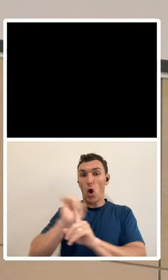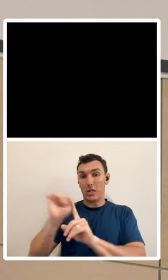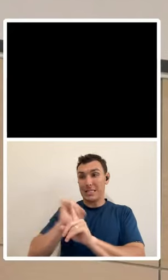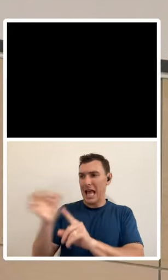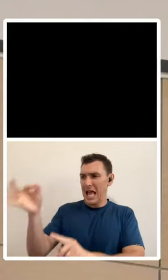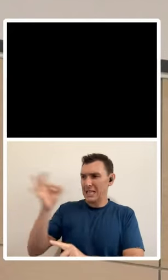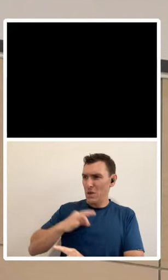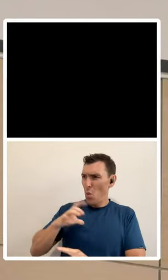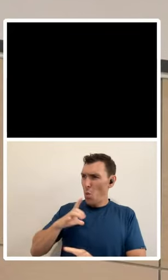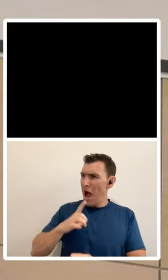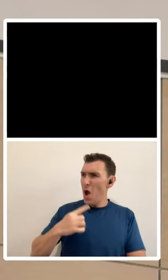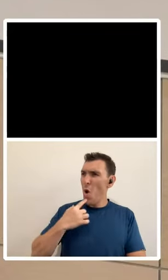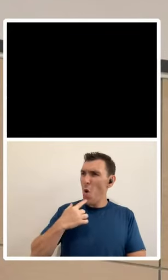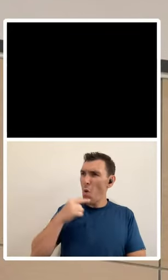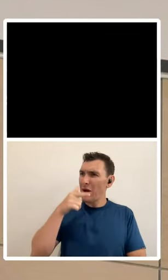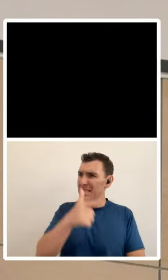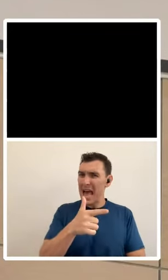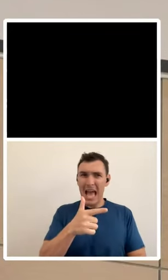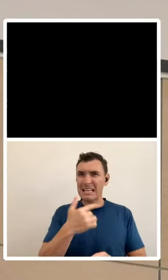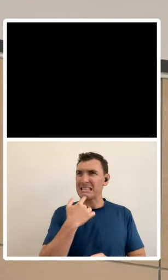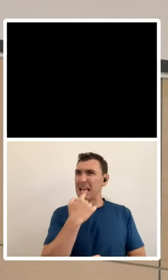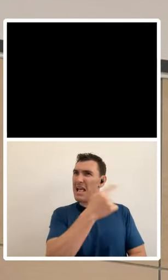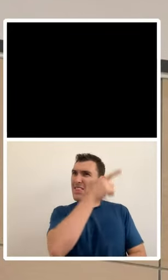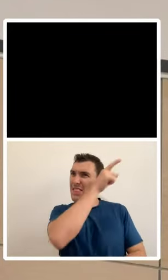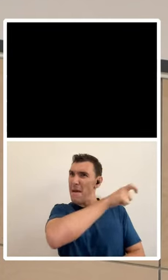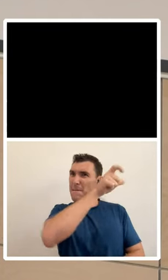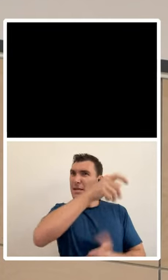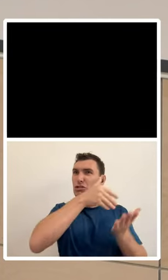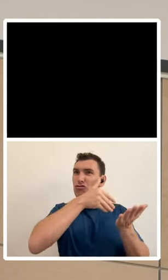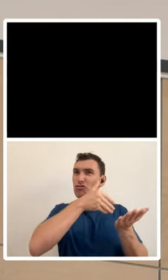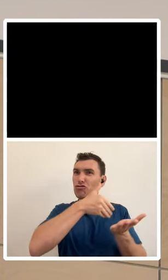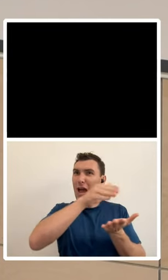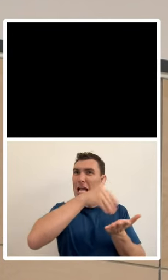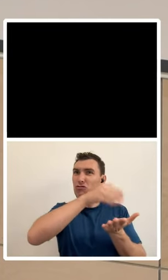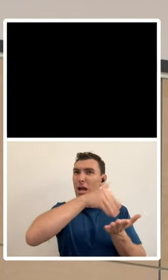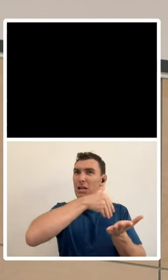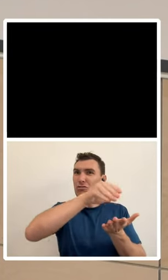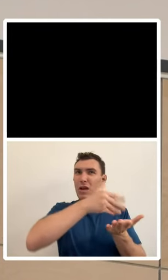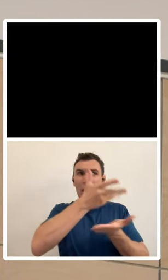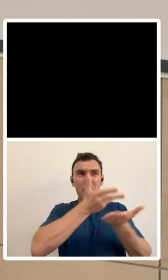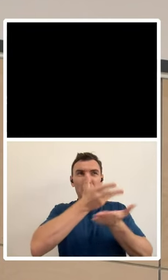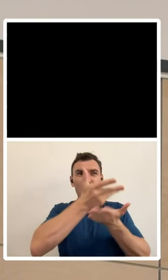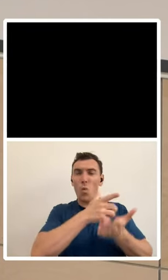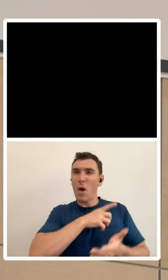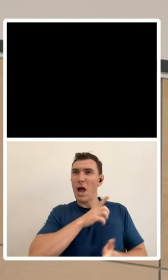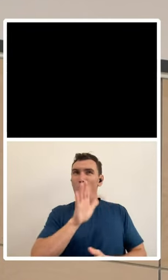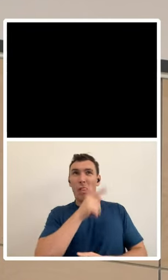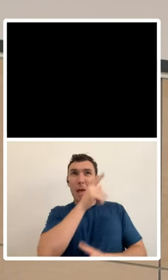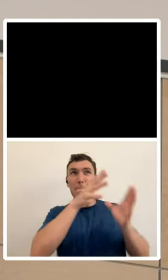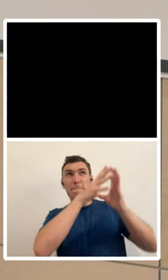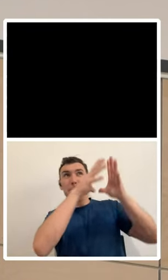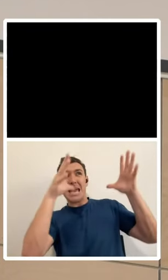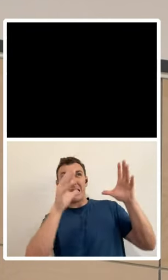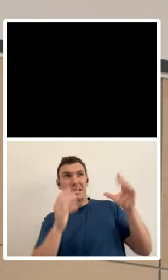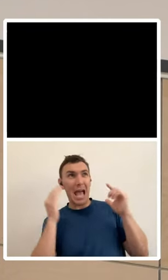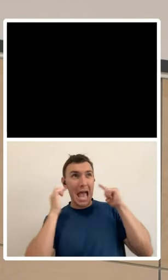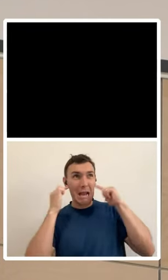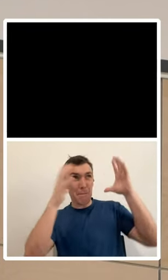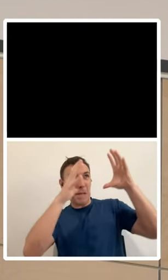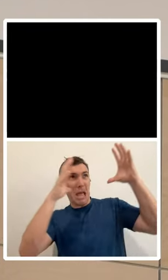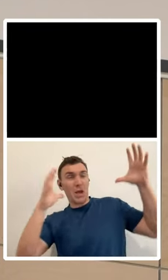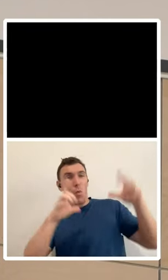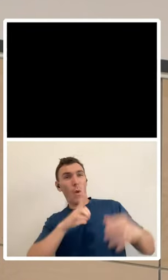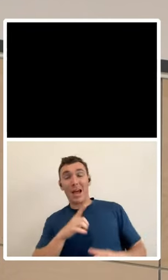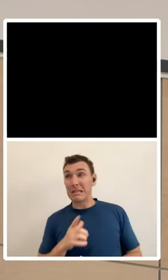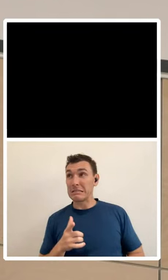But yeah, I was sitting snuffed down in this chair in the ramen, and by then I was in a very deep depression. And the book takes a sort of journey of